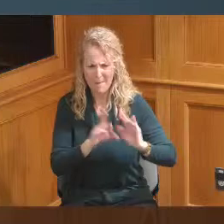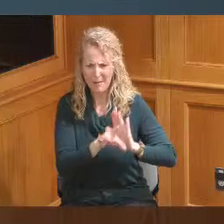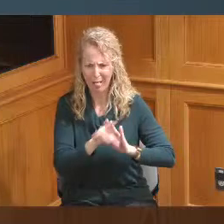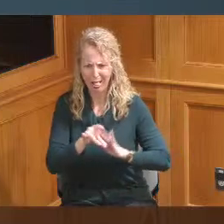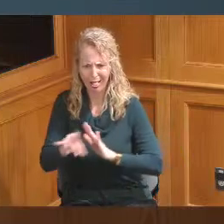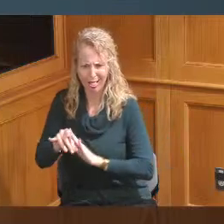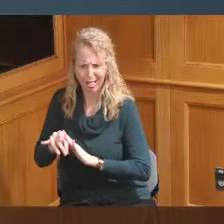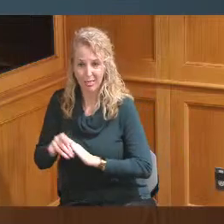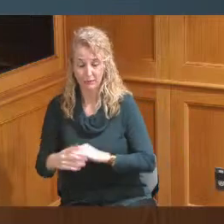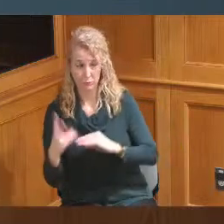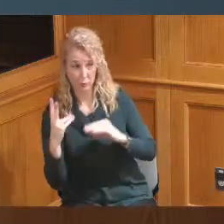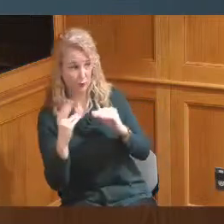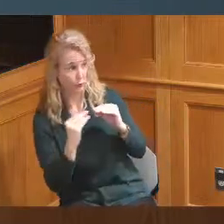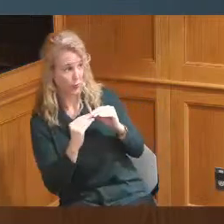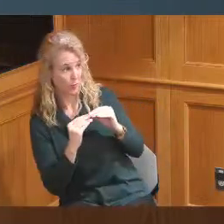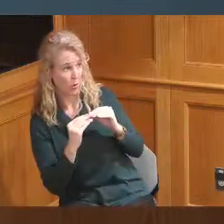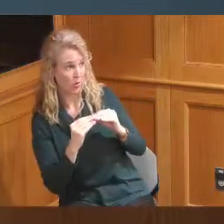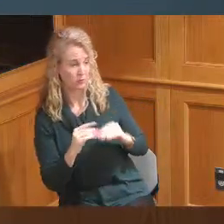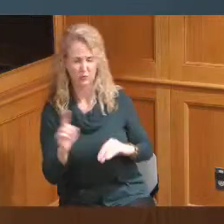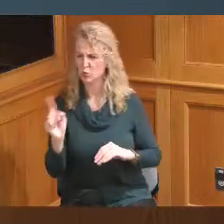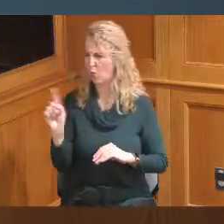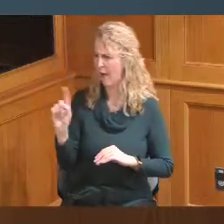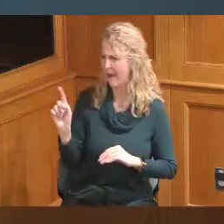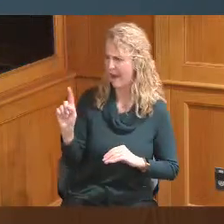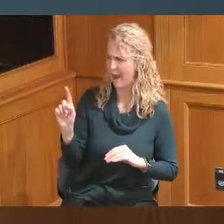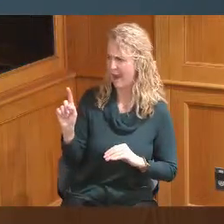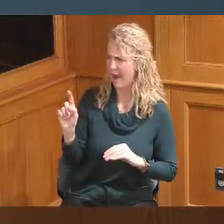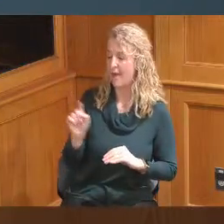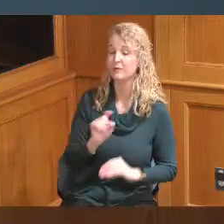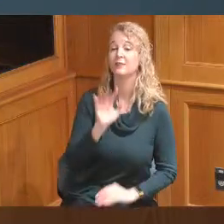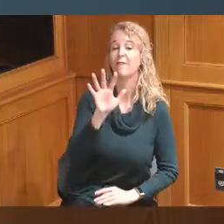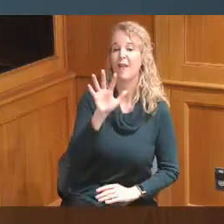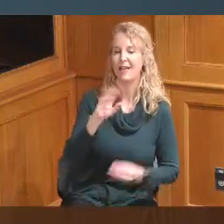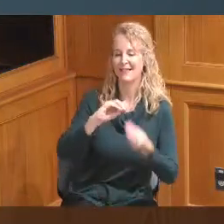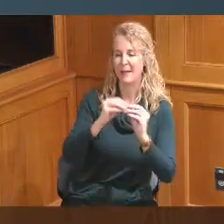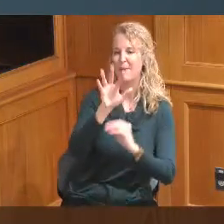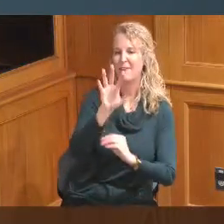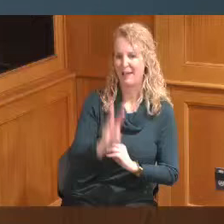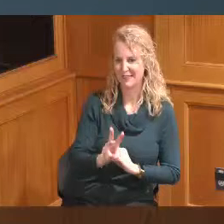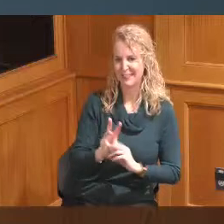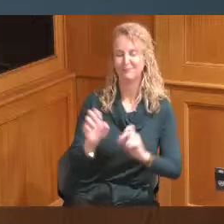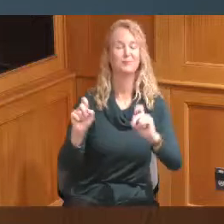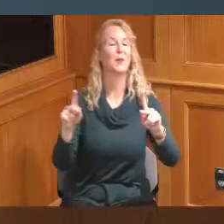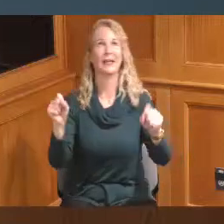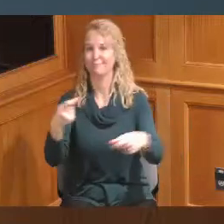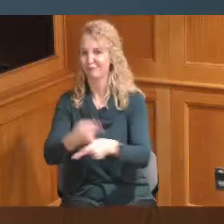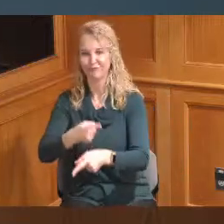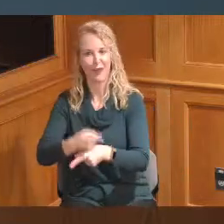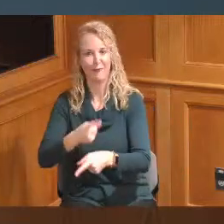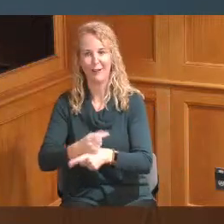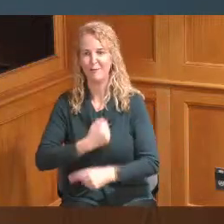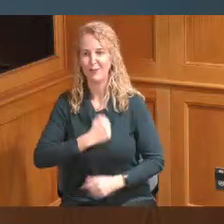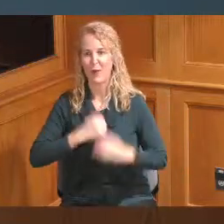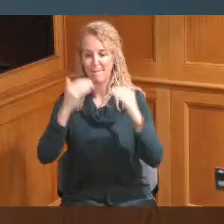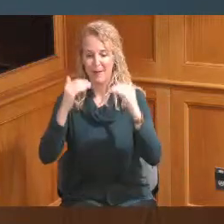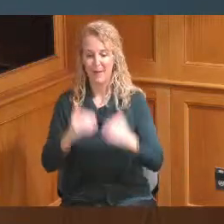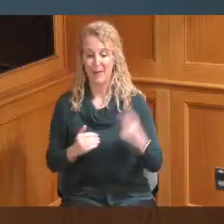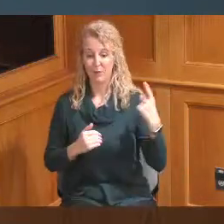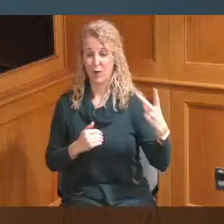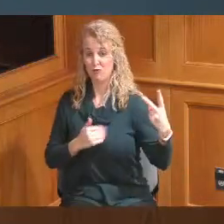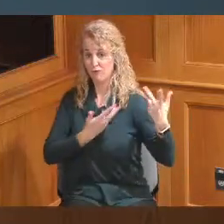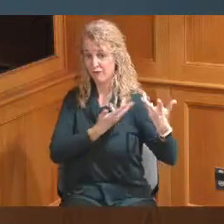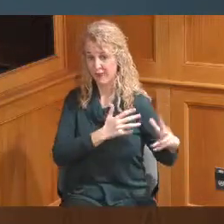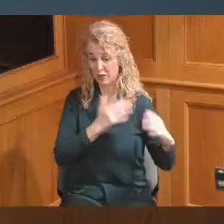appointed. Where are they at? I'm putting my glasses. 5 and 6. Okay. Yeah, okay, so we got 1 and